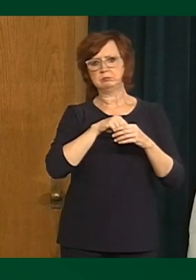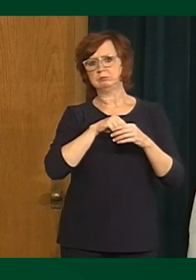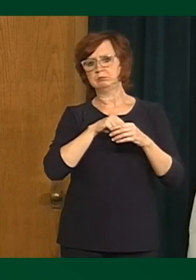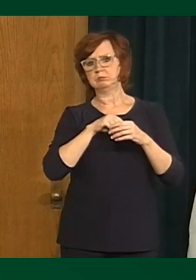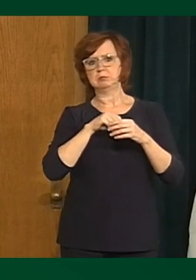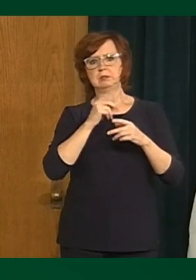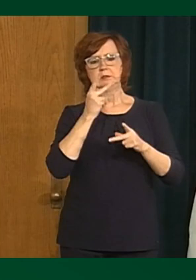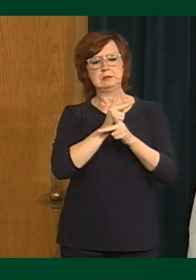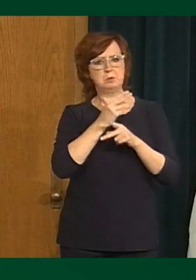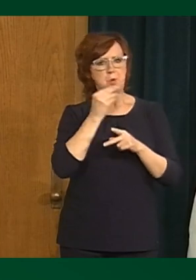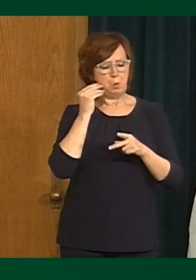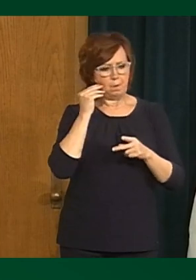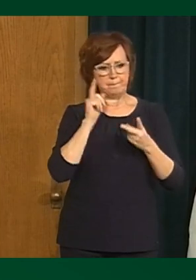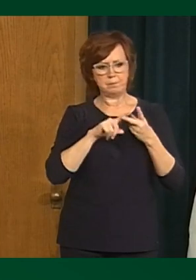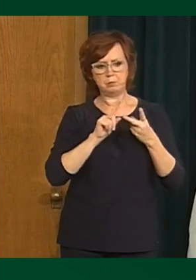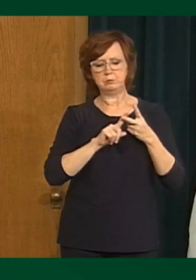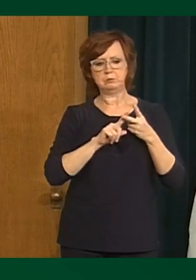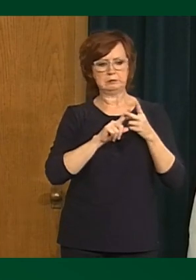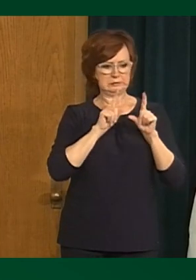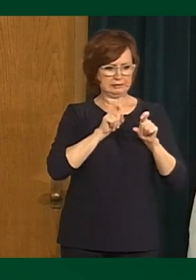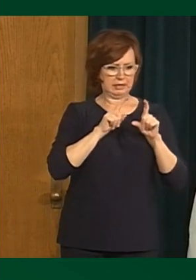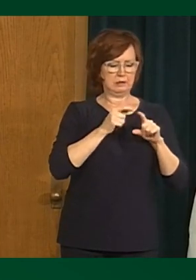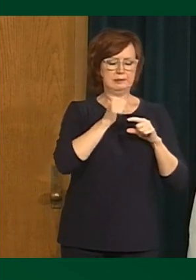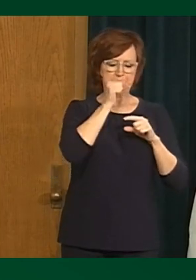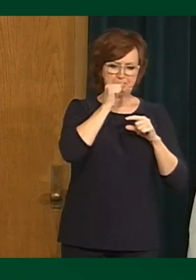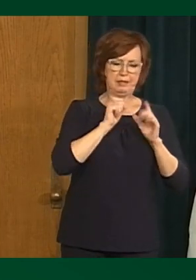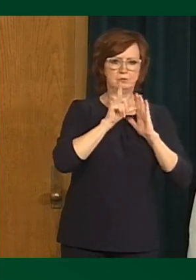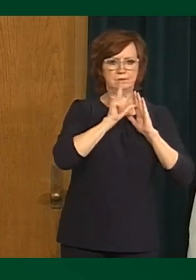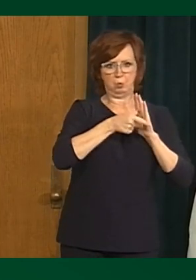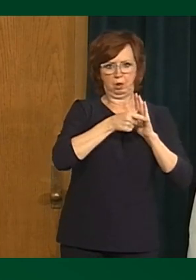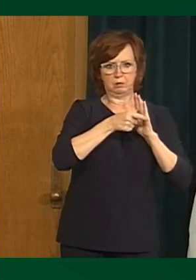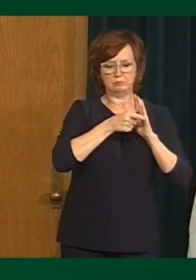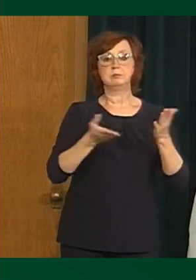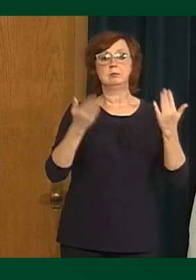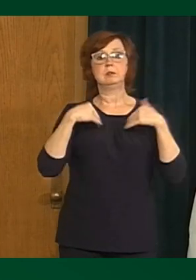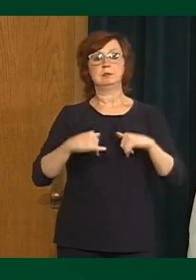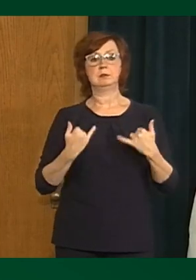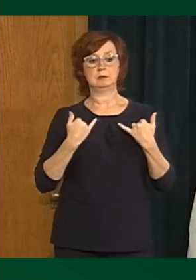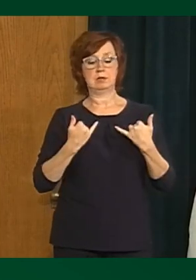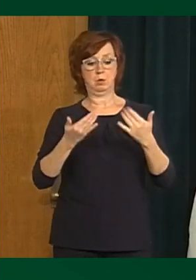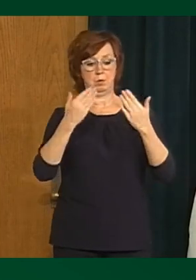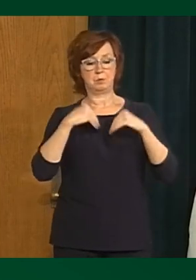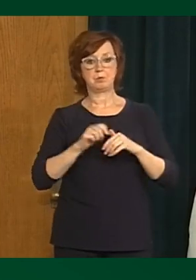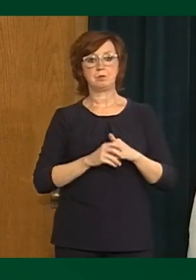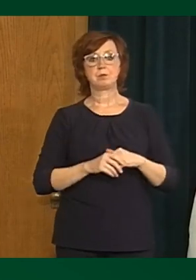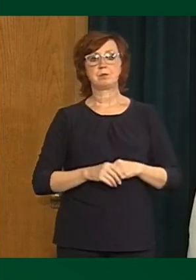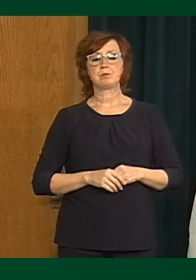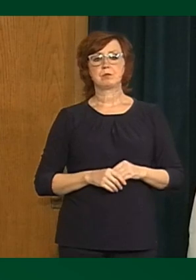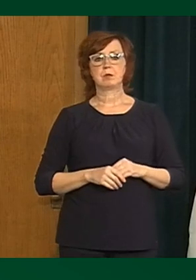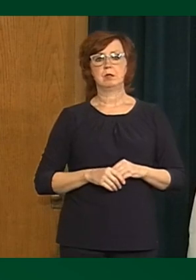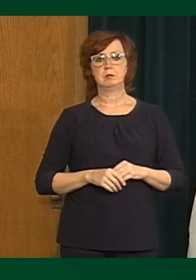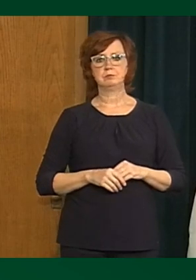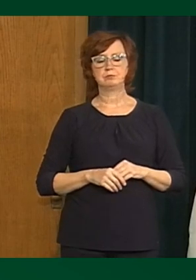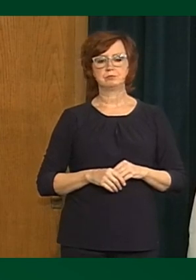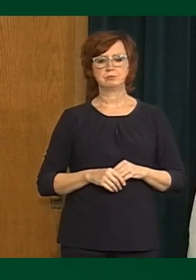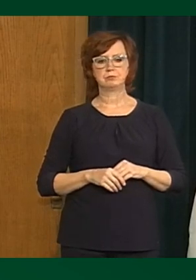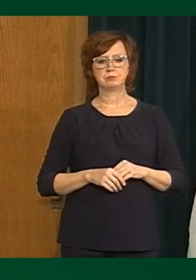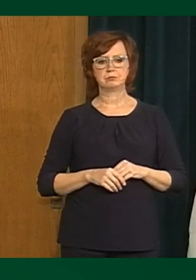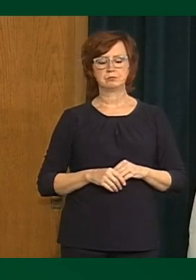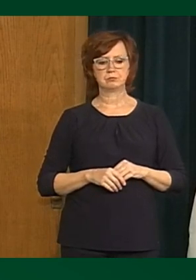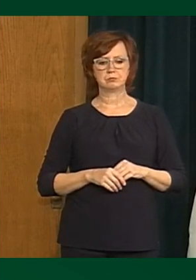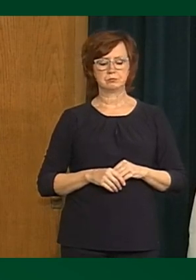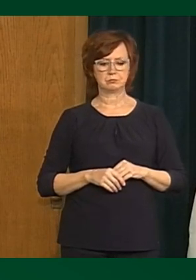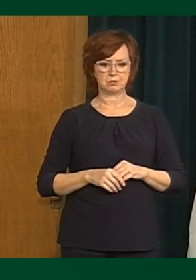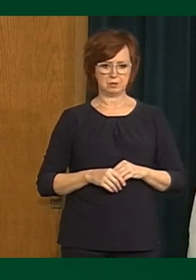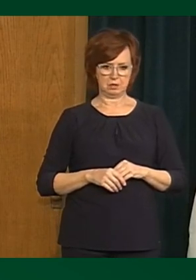testing and case contact investigations. And finally, in terms of testing, again, we